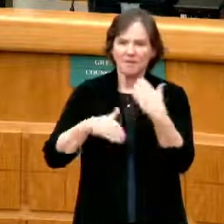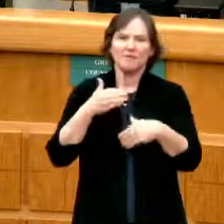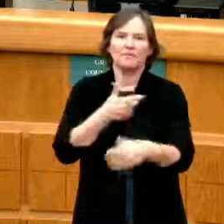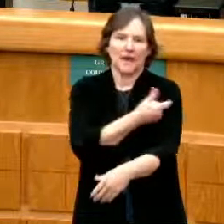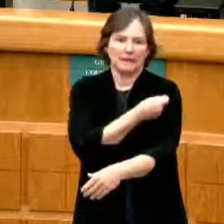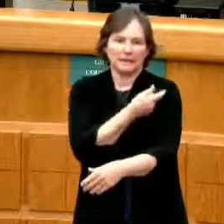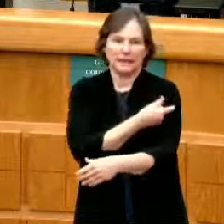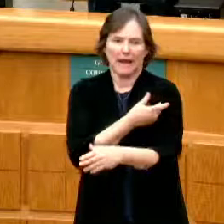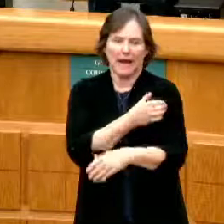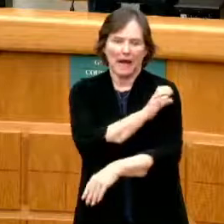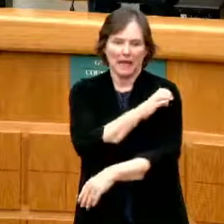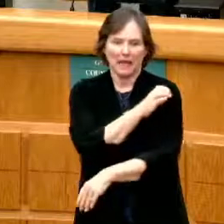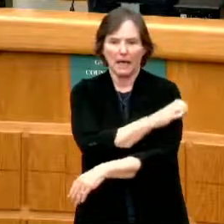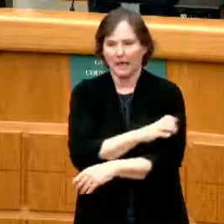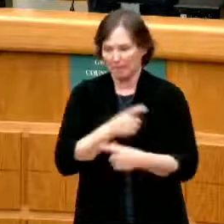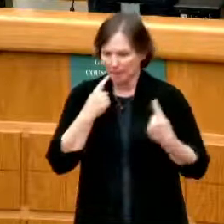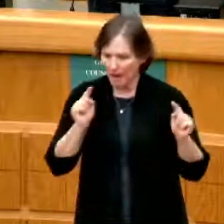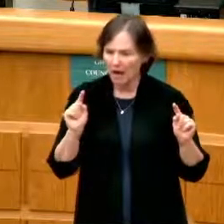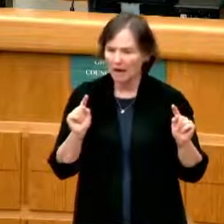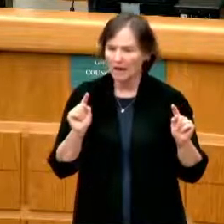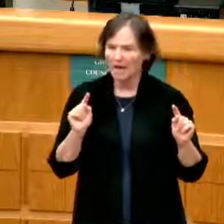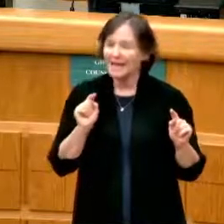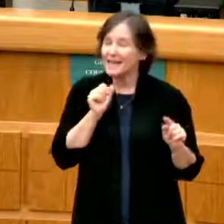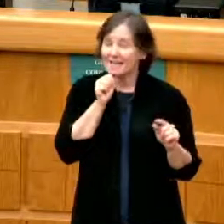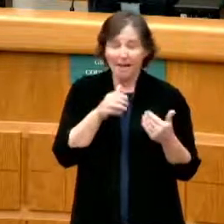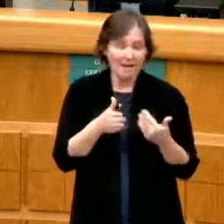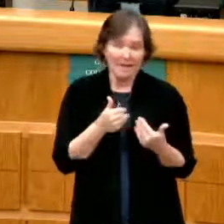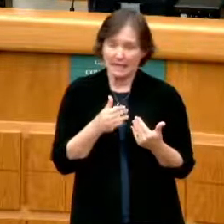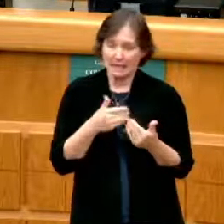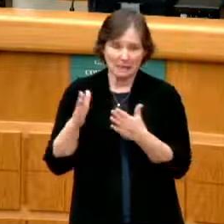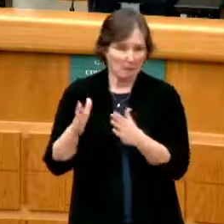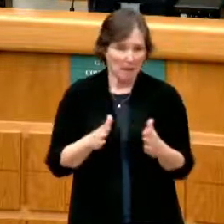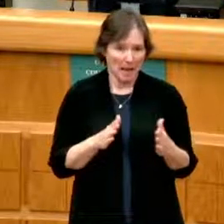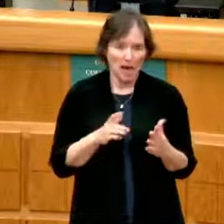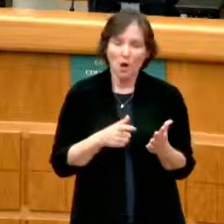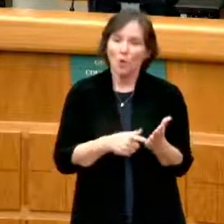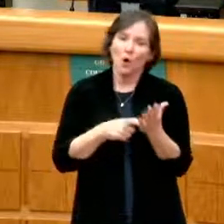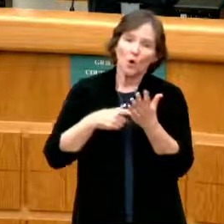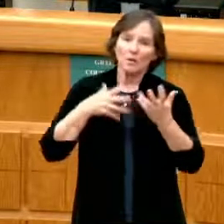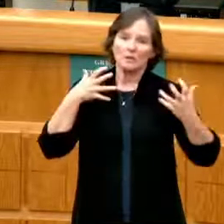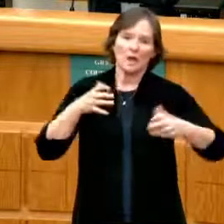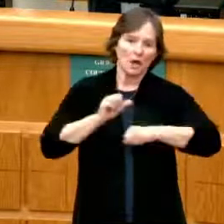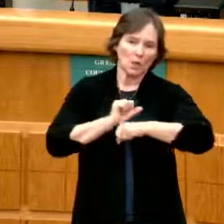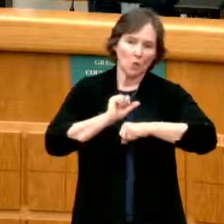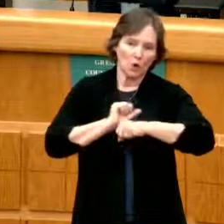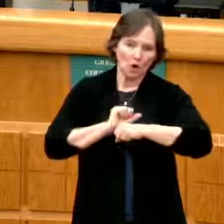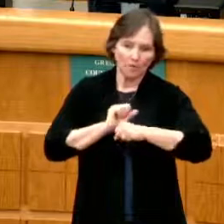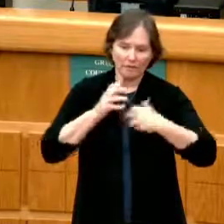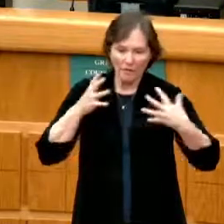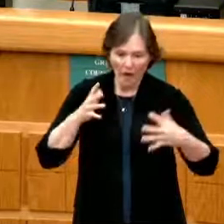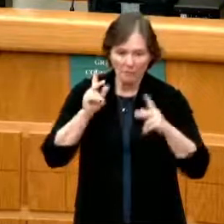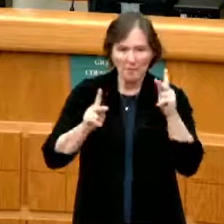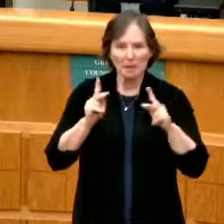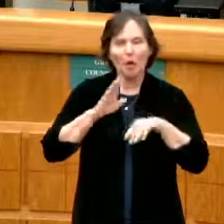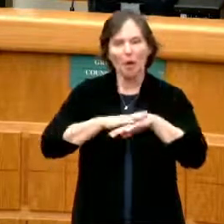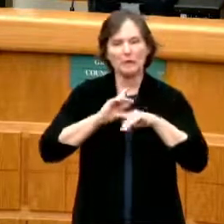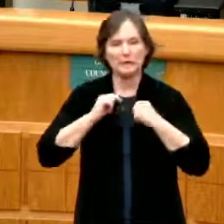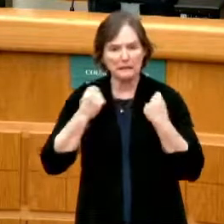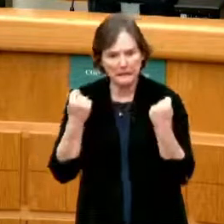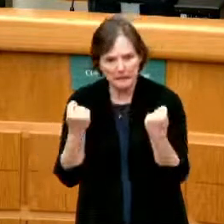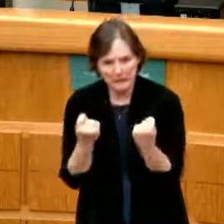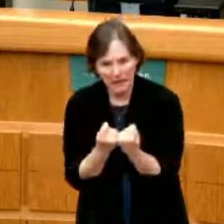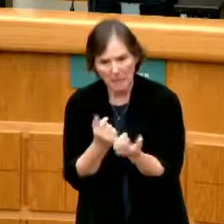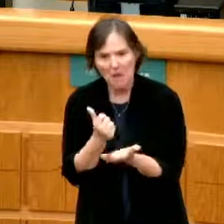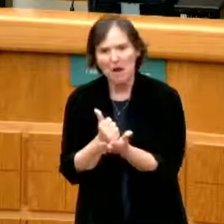it isn't something that's easily planned. It's something that takes a lot of work between a lot of team members, and that's exactly what we are here